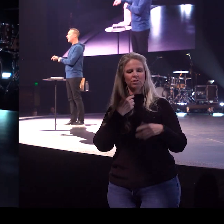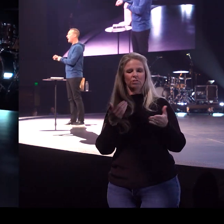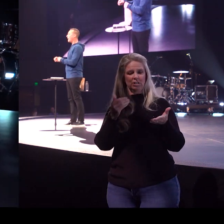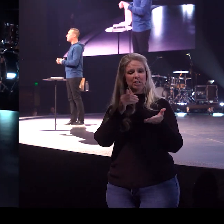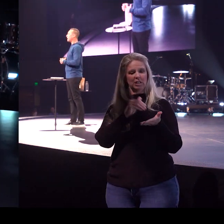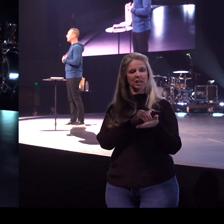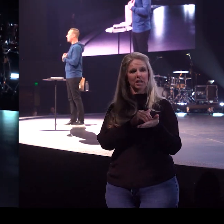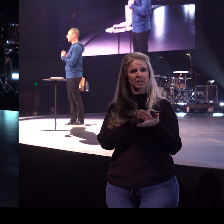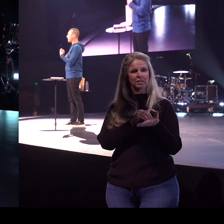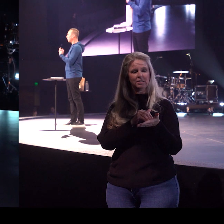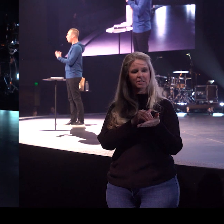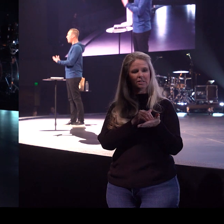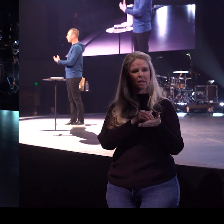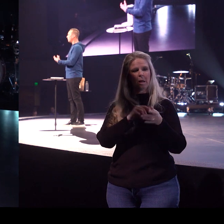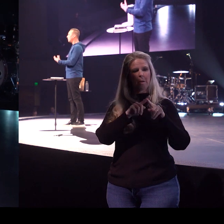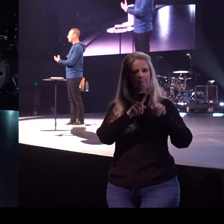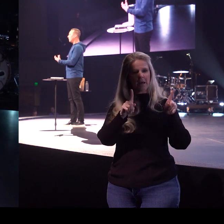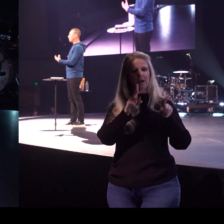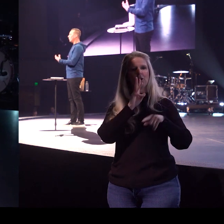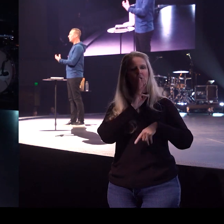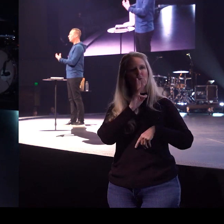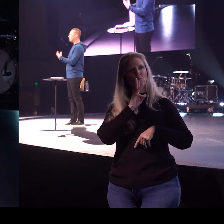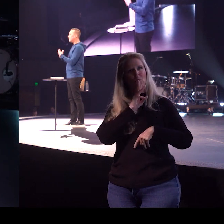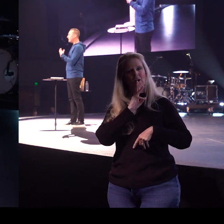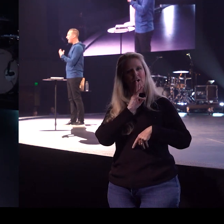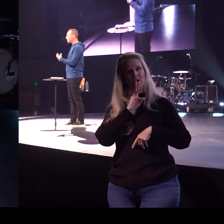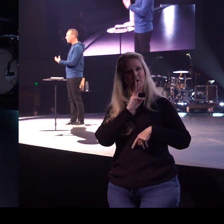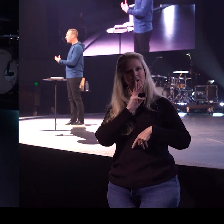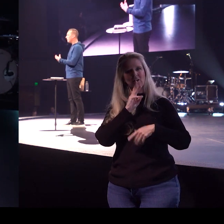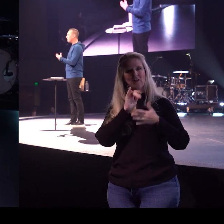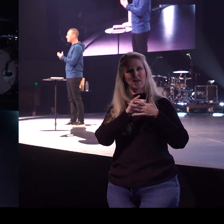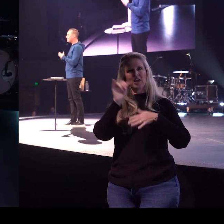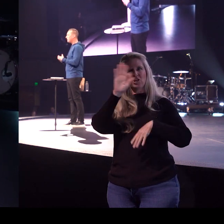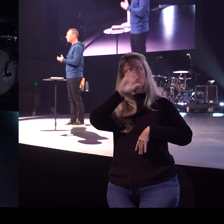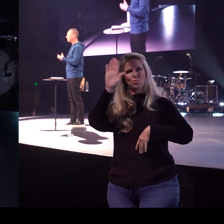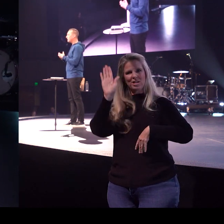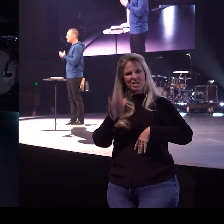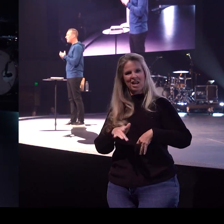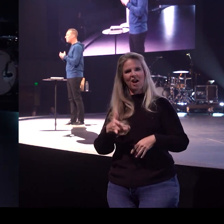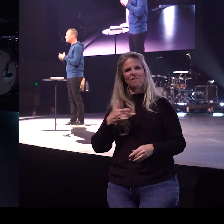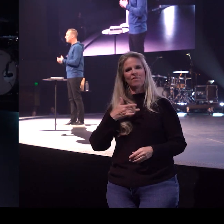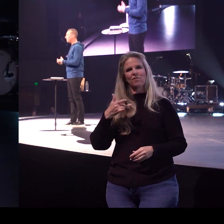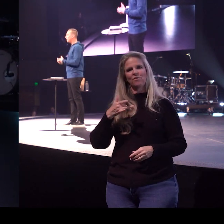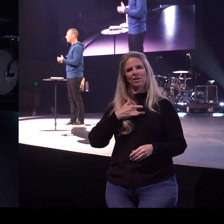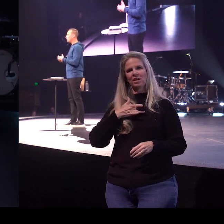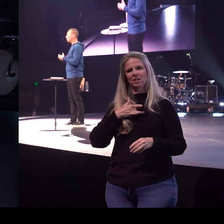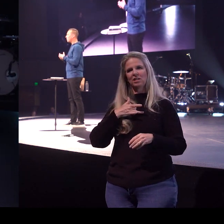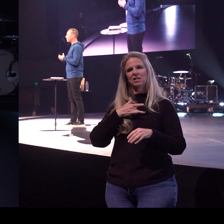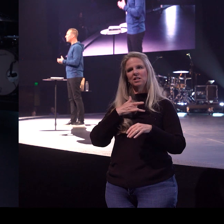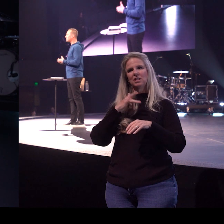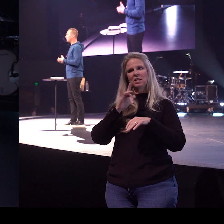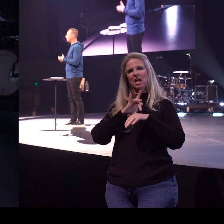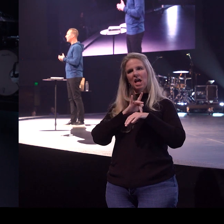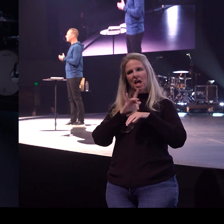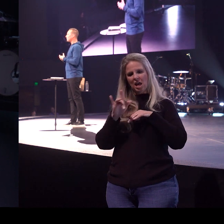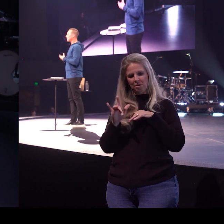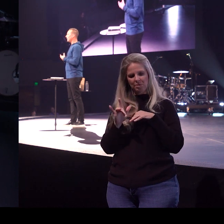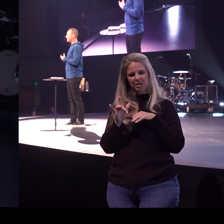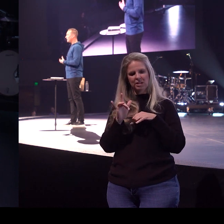to get. I'm talking about a kind of water where you would never feel empty or